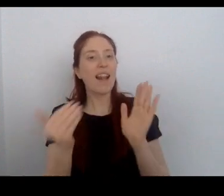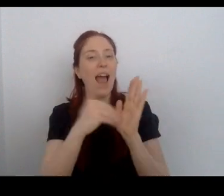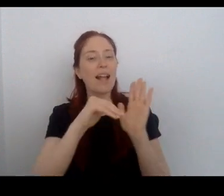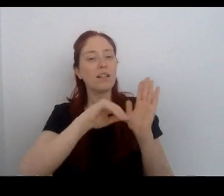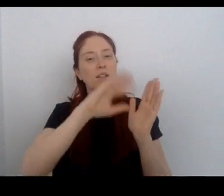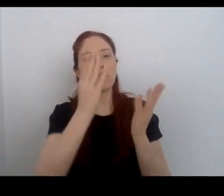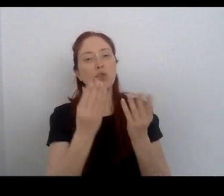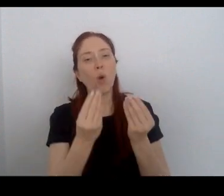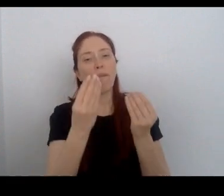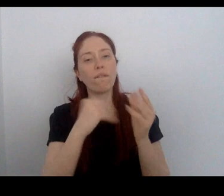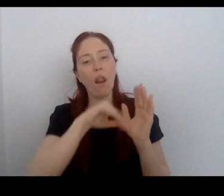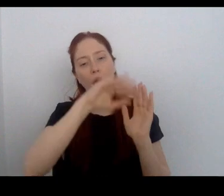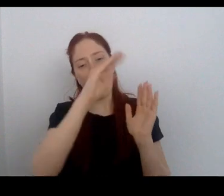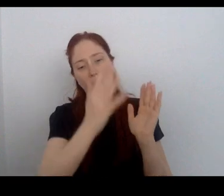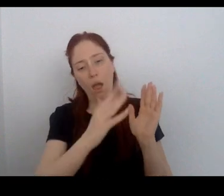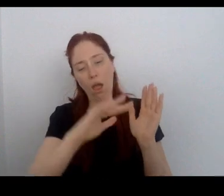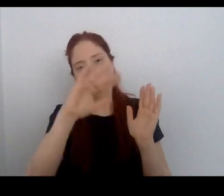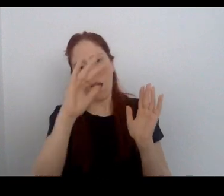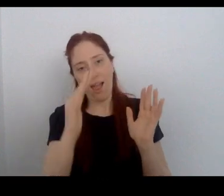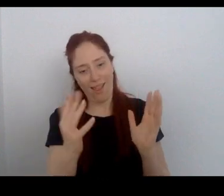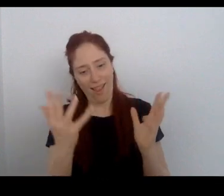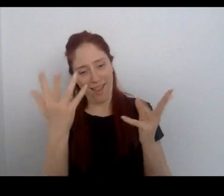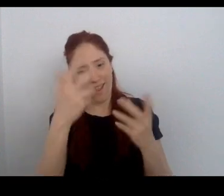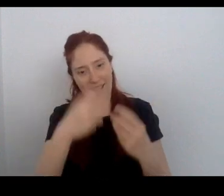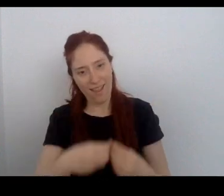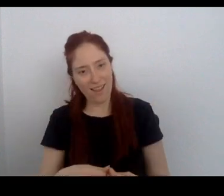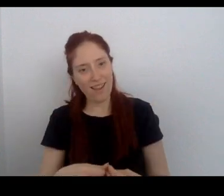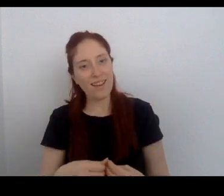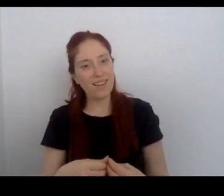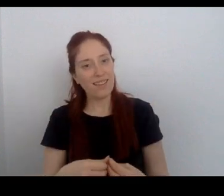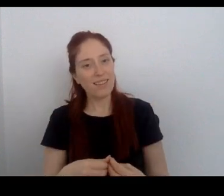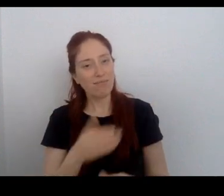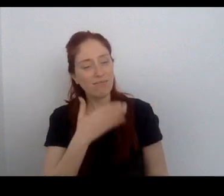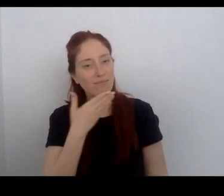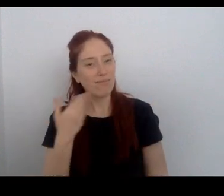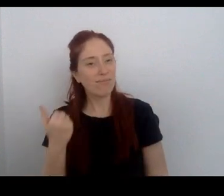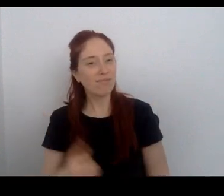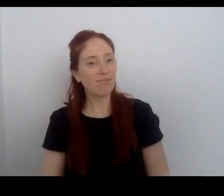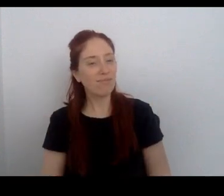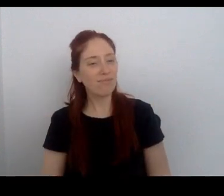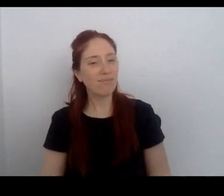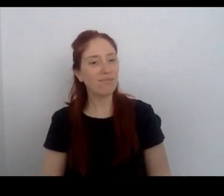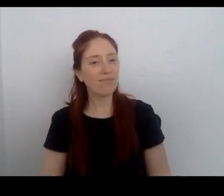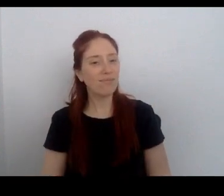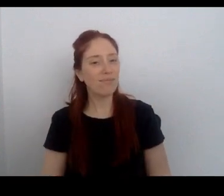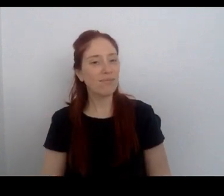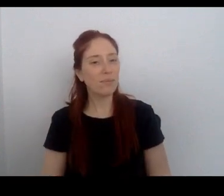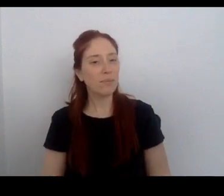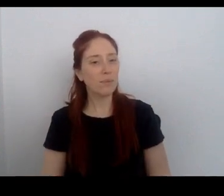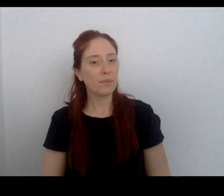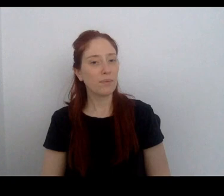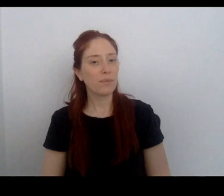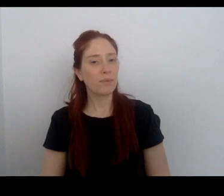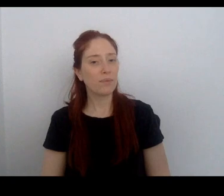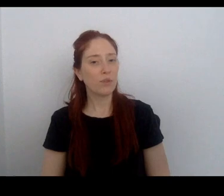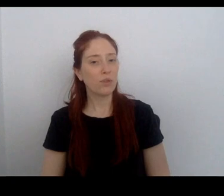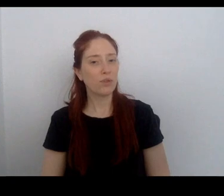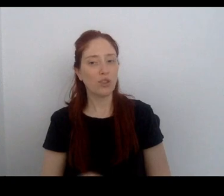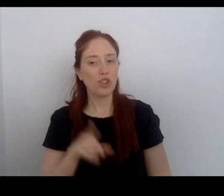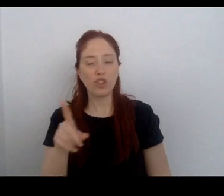with the chair where someone might have sat, and to really sort of bring it to life through